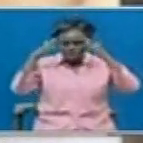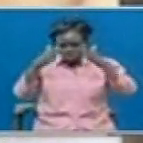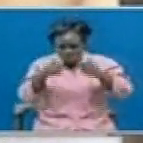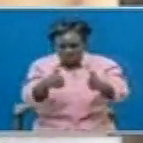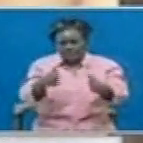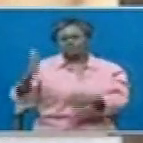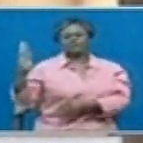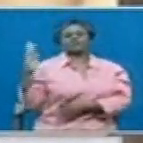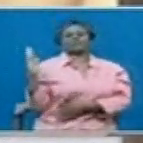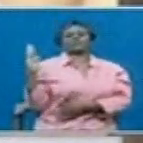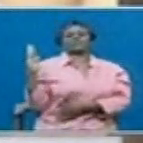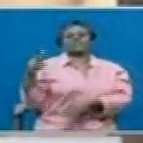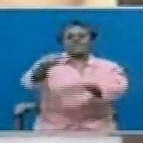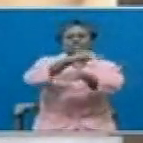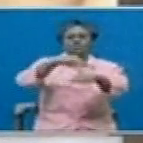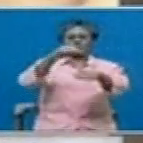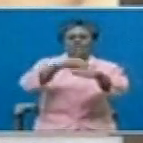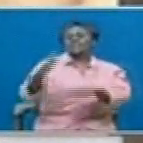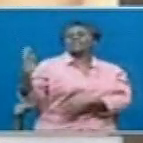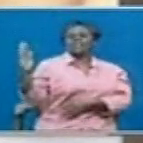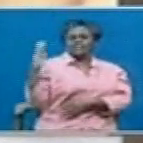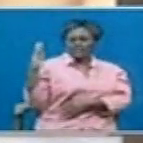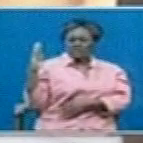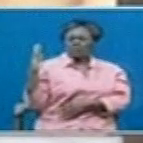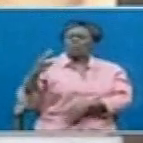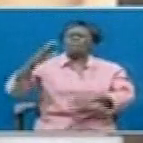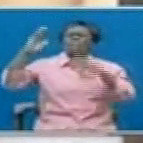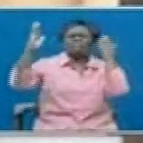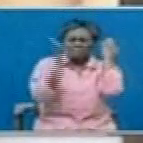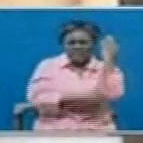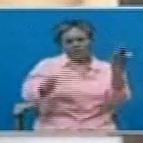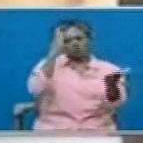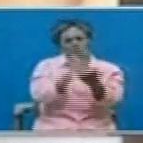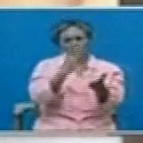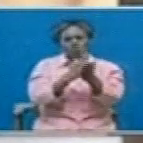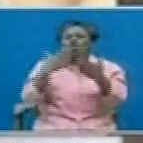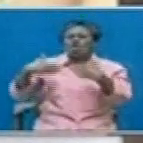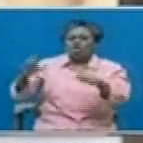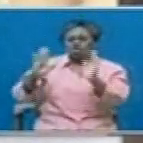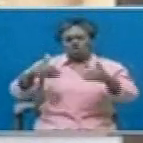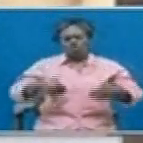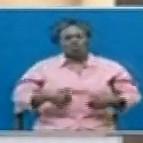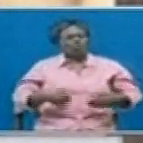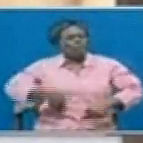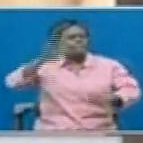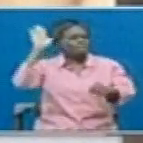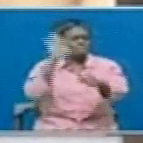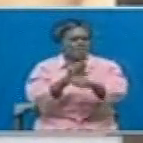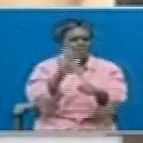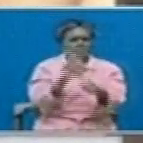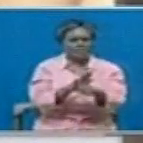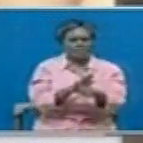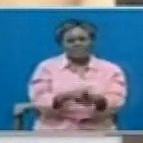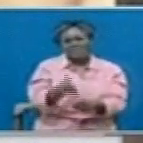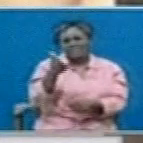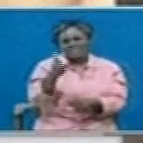ya security ya nchi yetu. Security is one thing. Hapa tumepoteza vijana wengi. Na